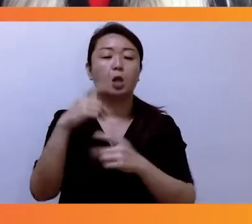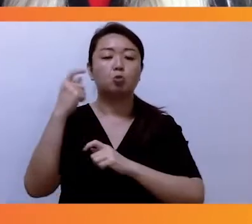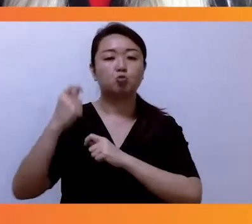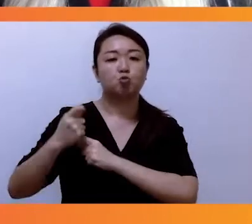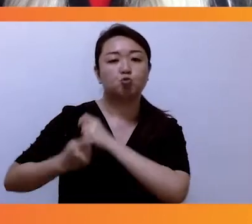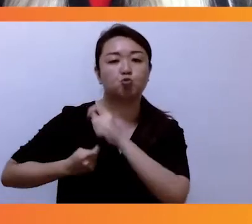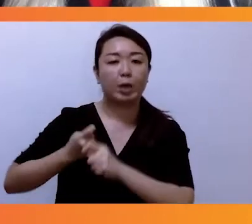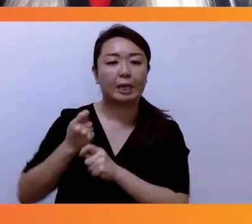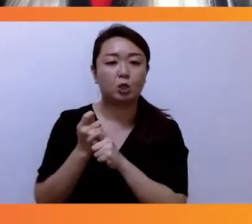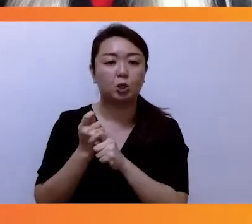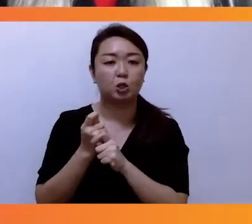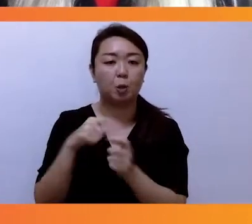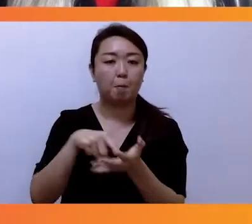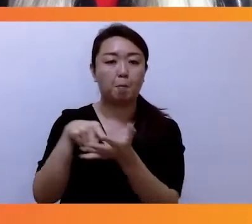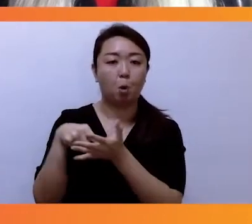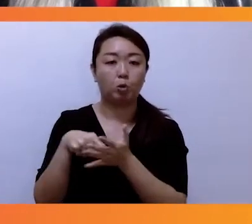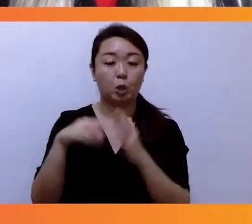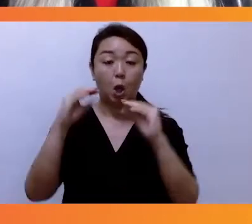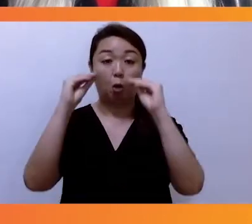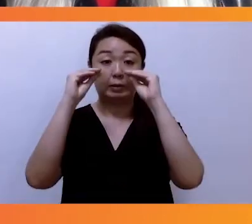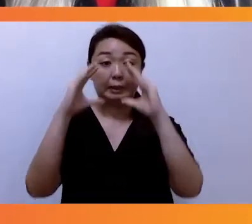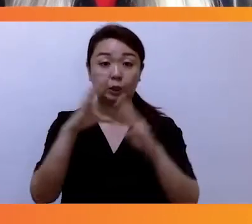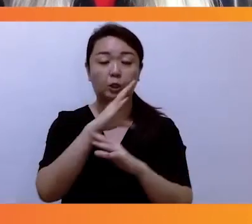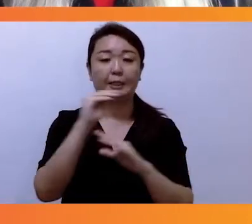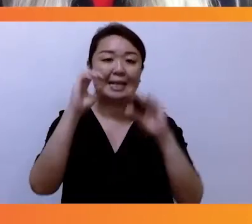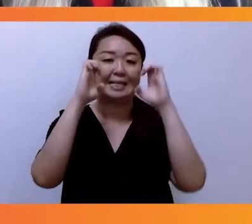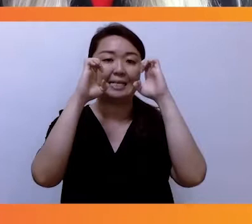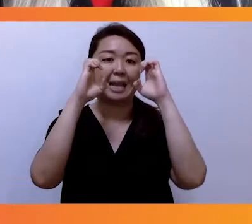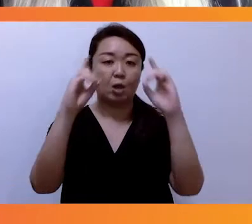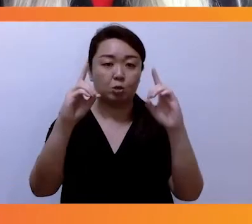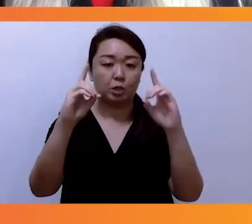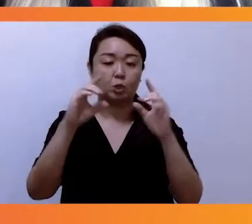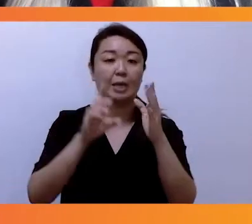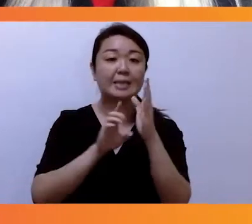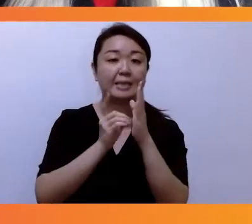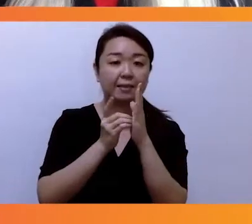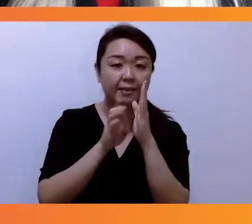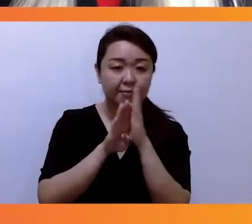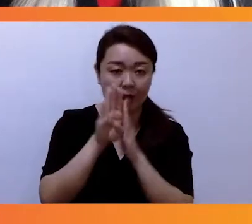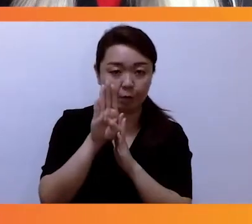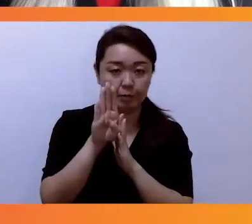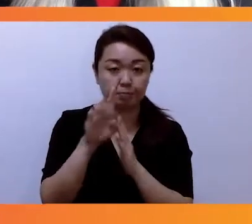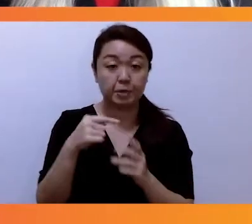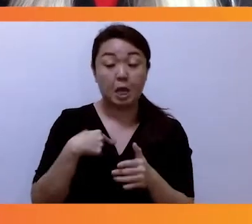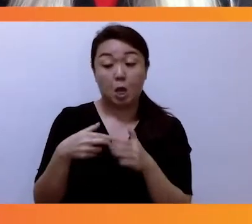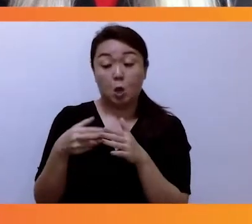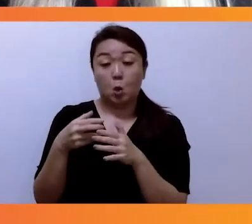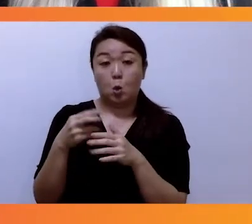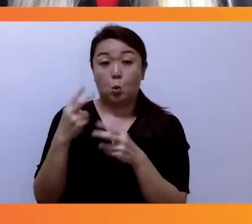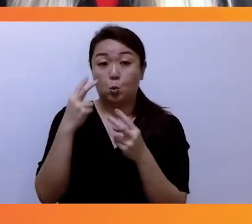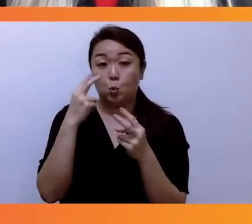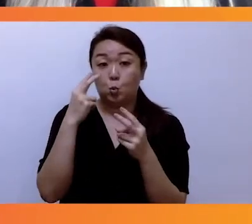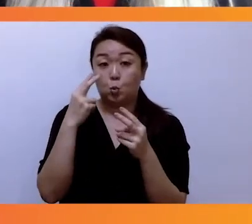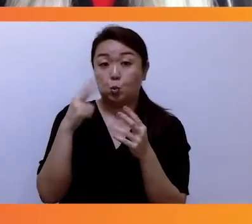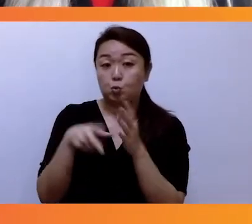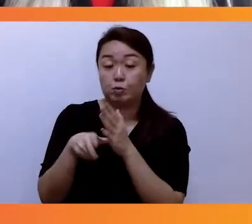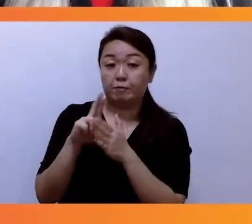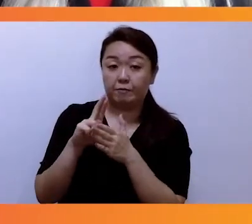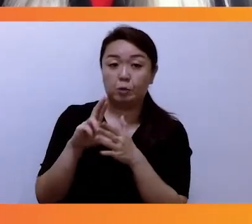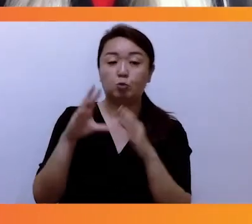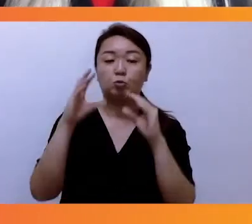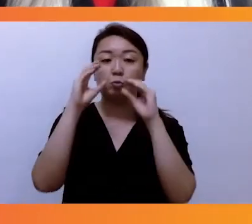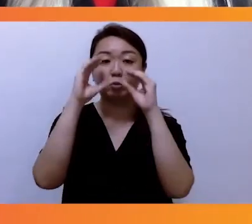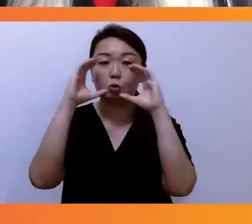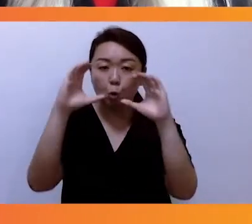of that foundation in the traditional models of coach and education development. We view